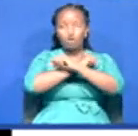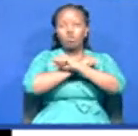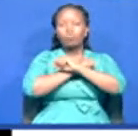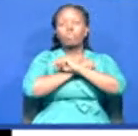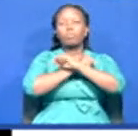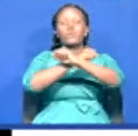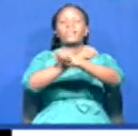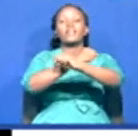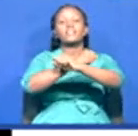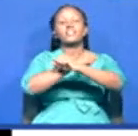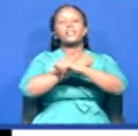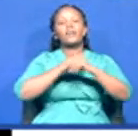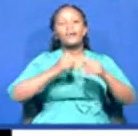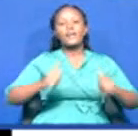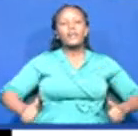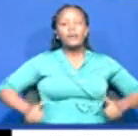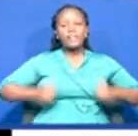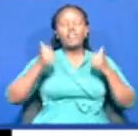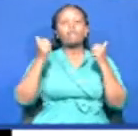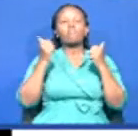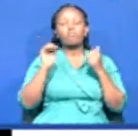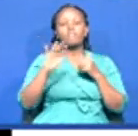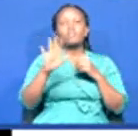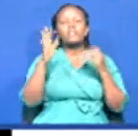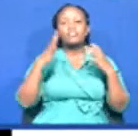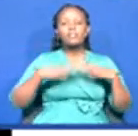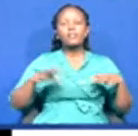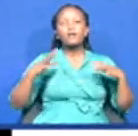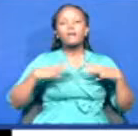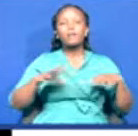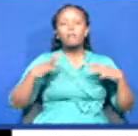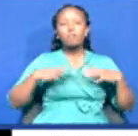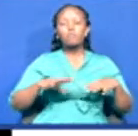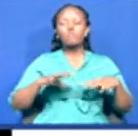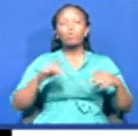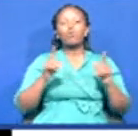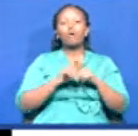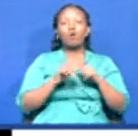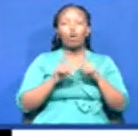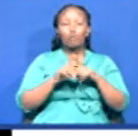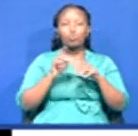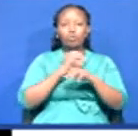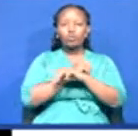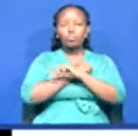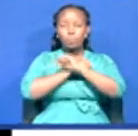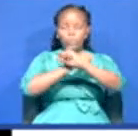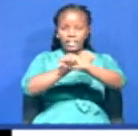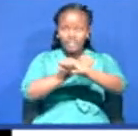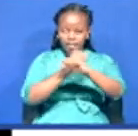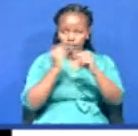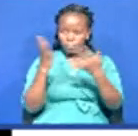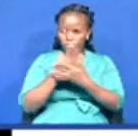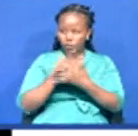lives of its citizens and to protect the property of the citizens.